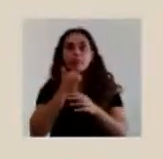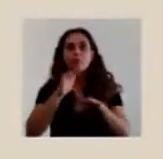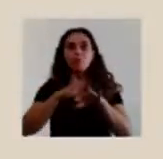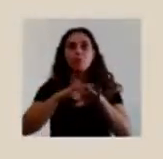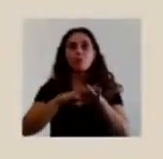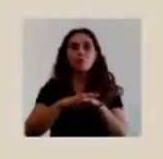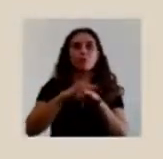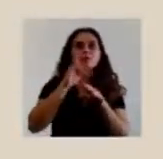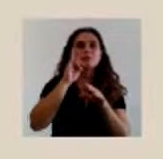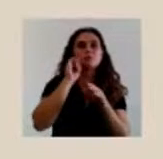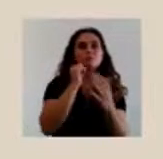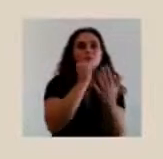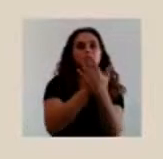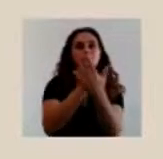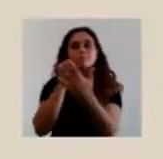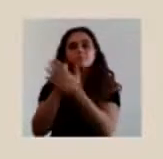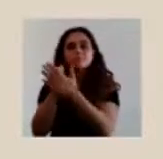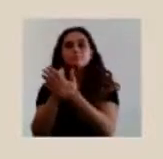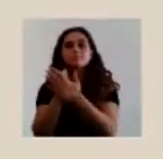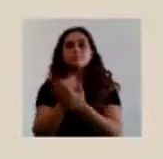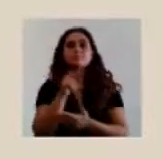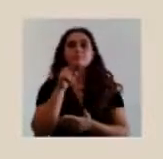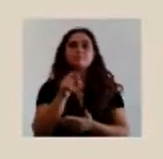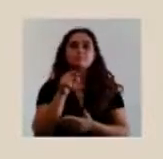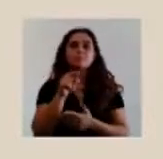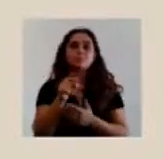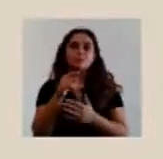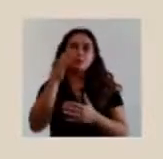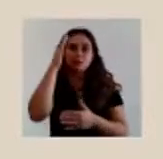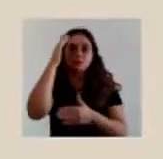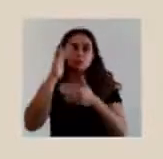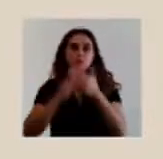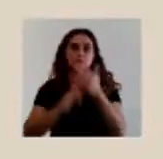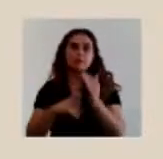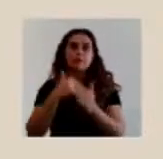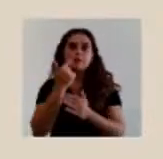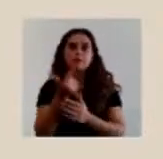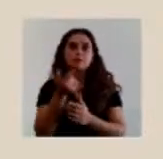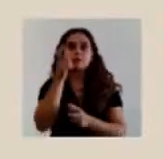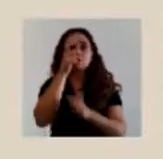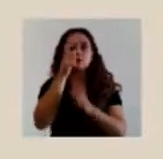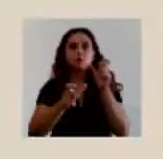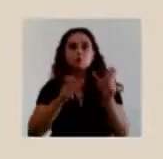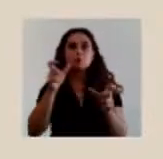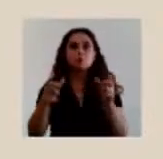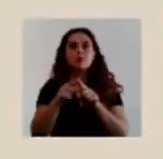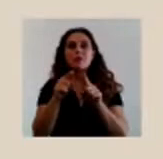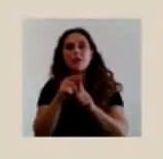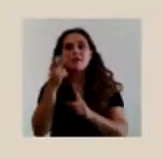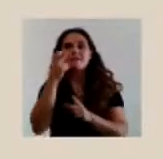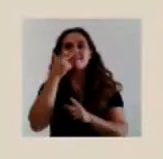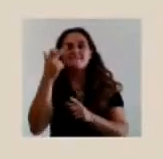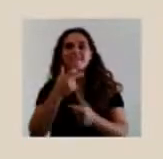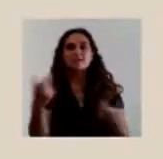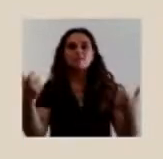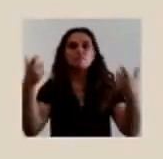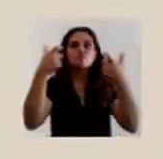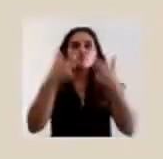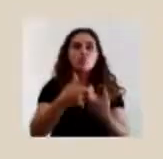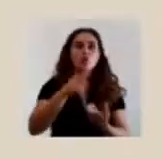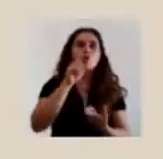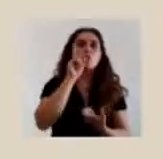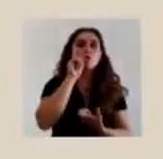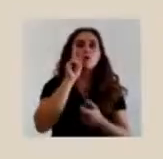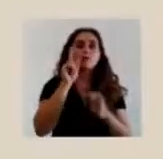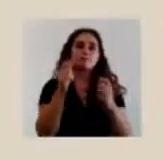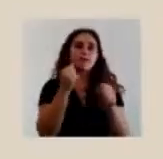with the gender stereotype. That is, the result suggests the audience had a weaker association between male and the